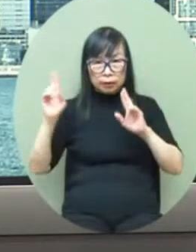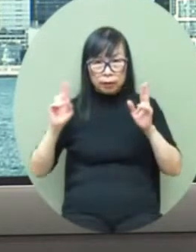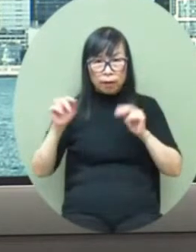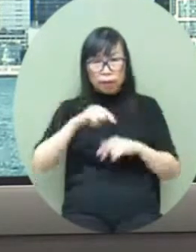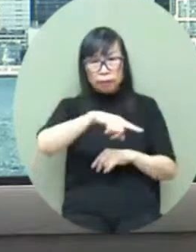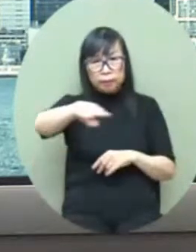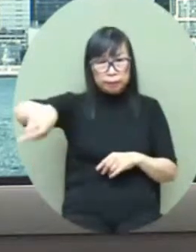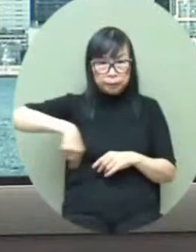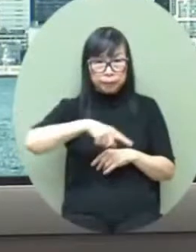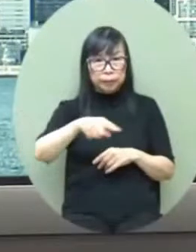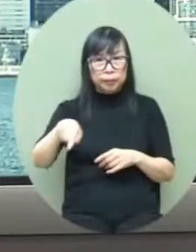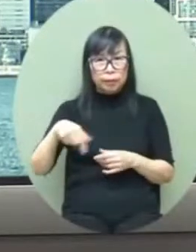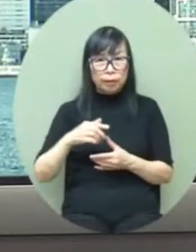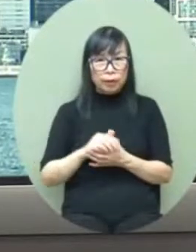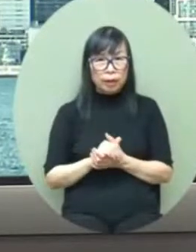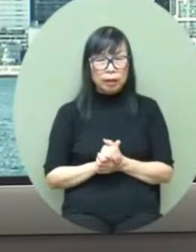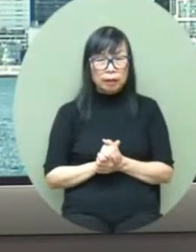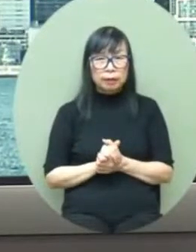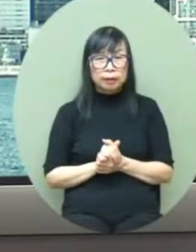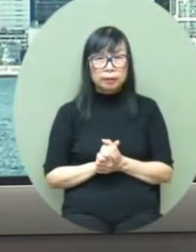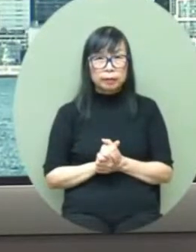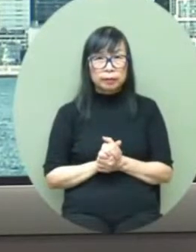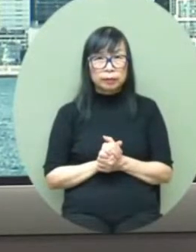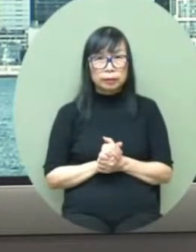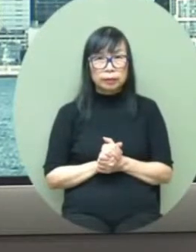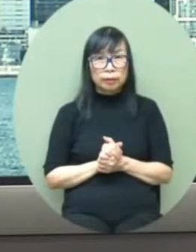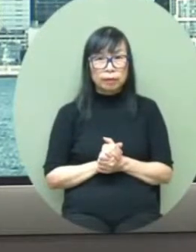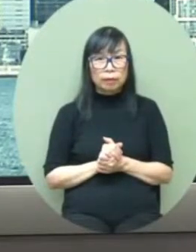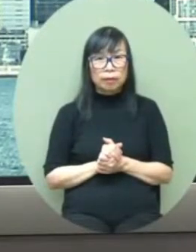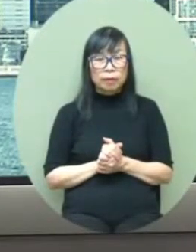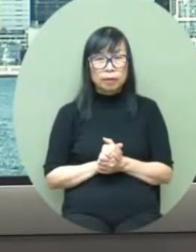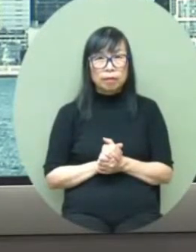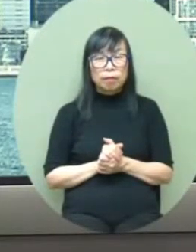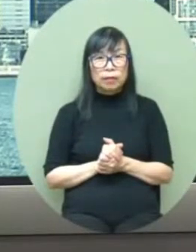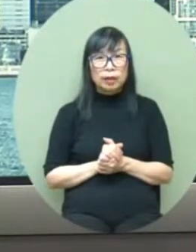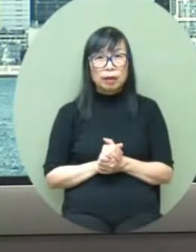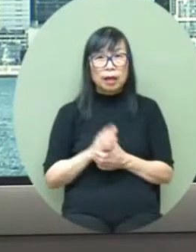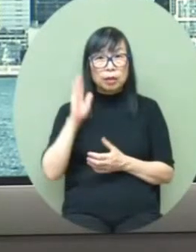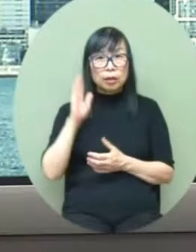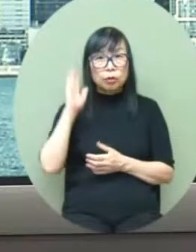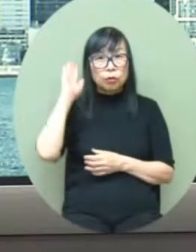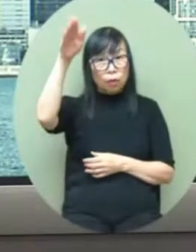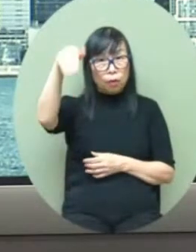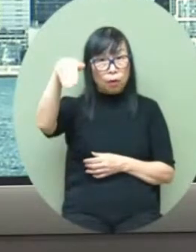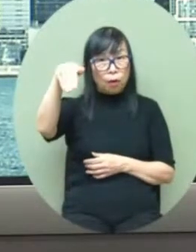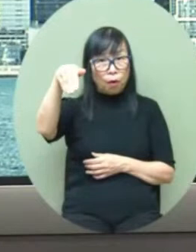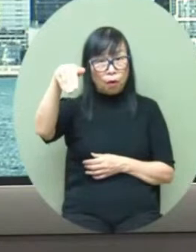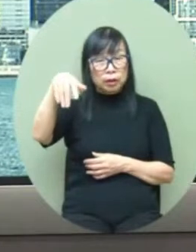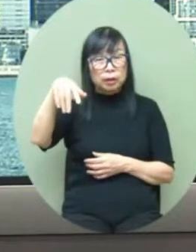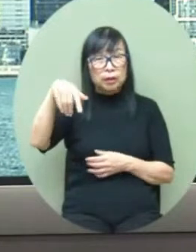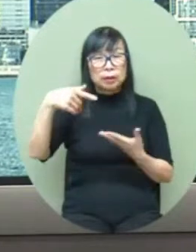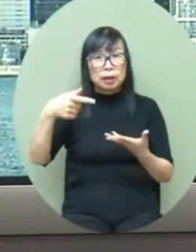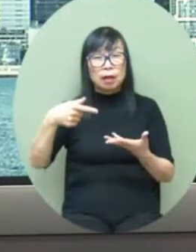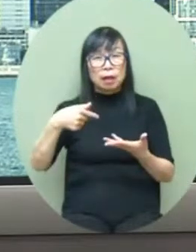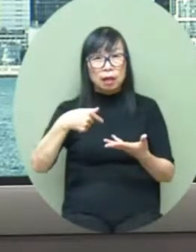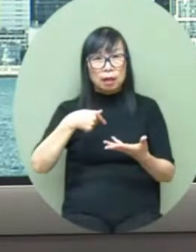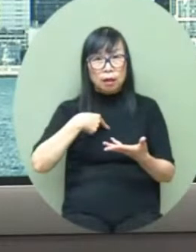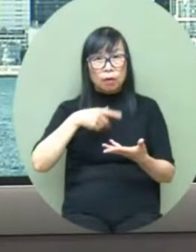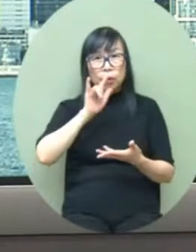be making visits overseas in the coming months as well. Things are being planned